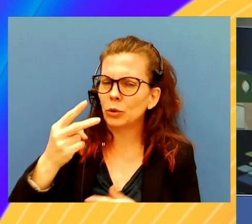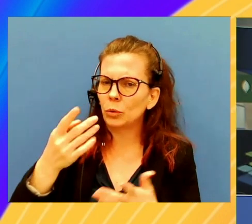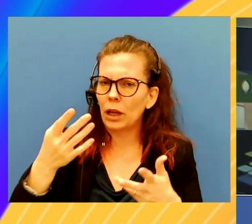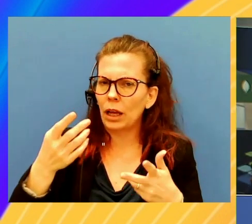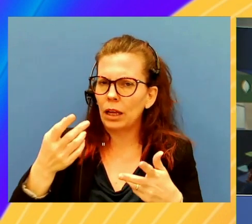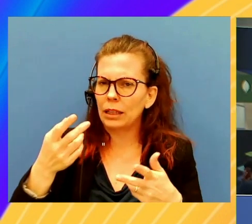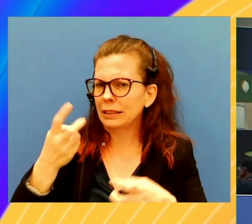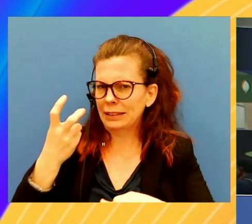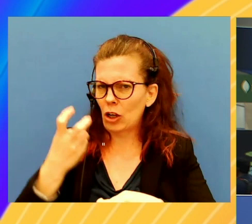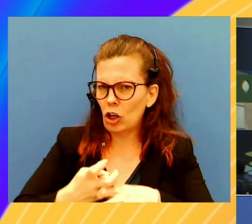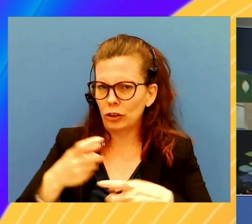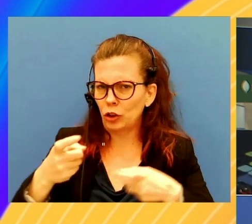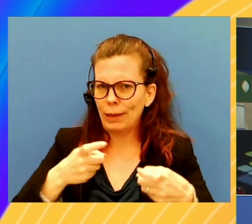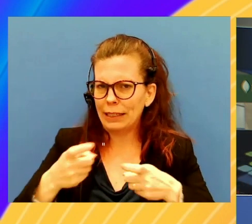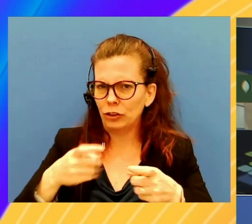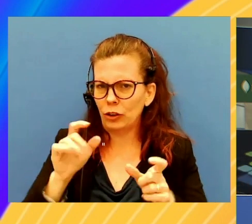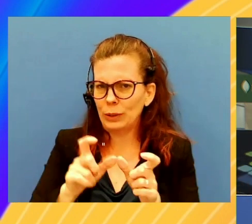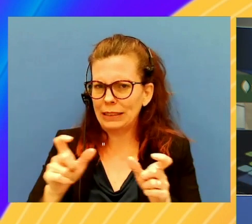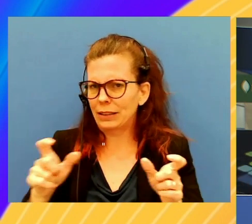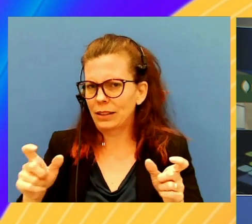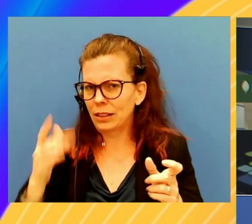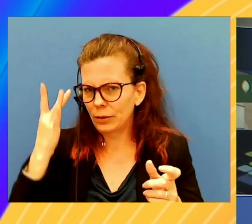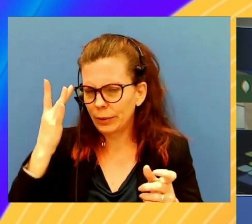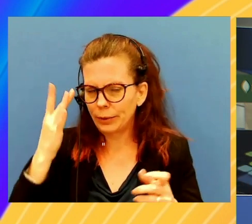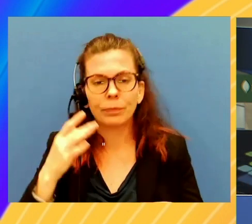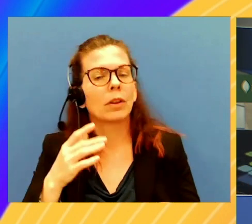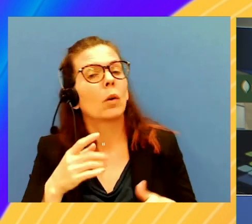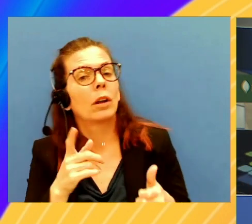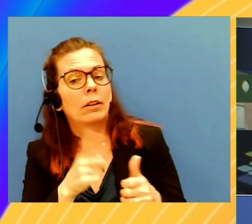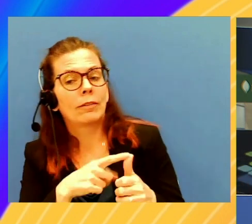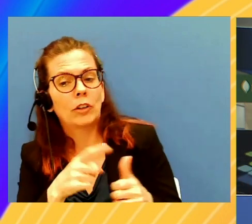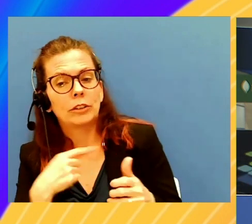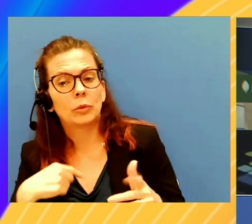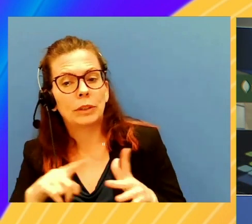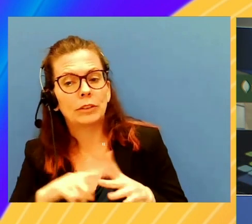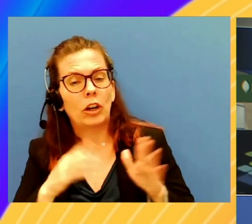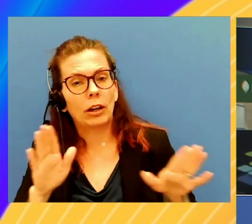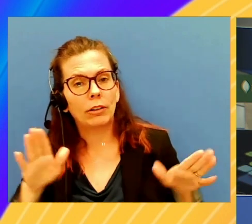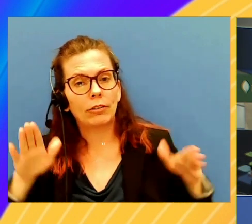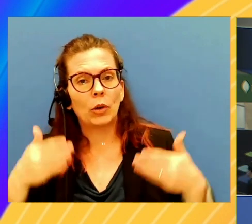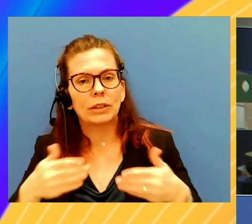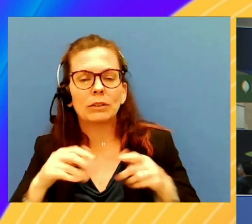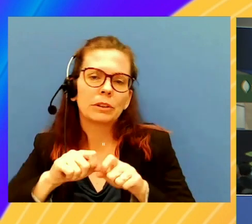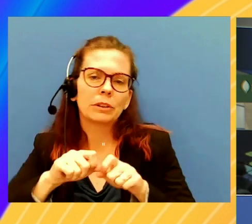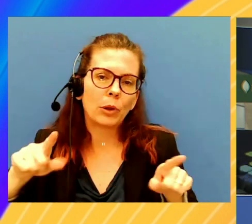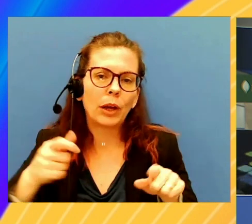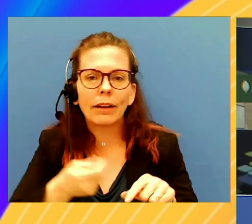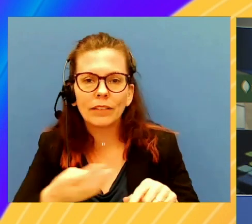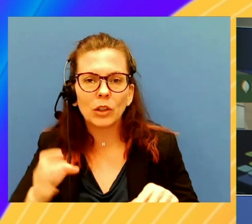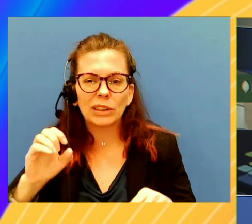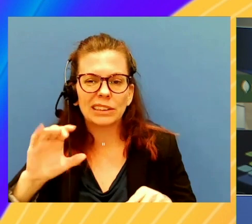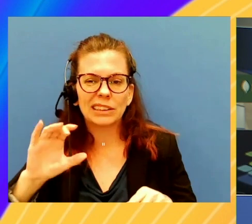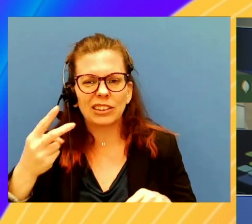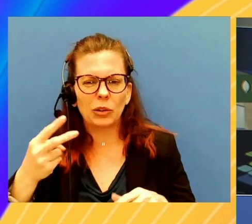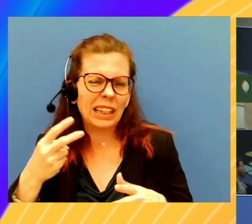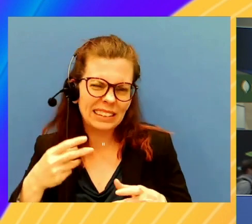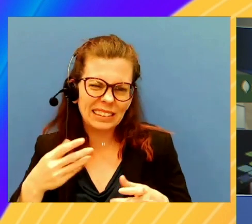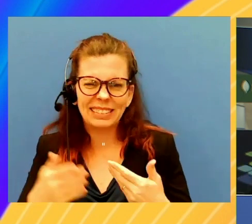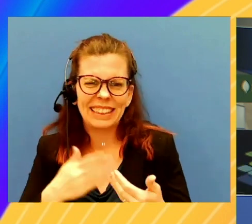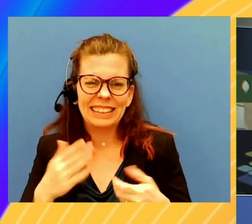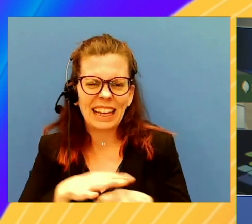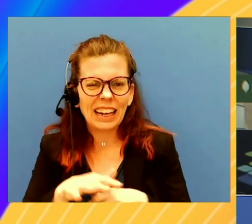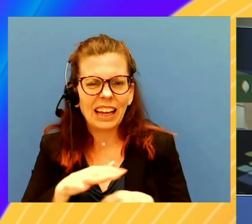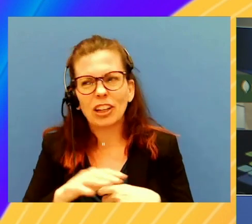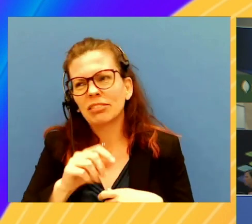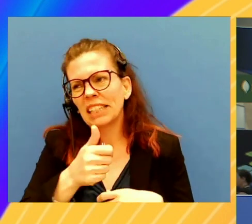manage EC2 instances? Well, first, when we start focusing, just deploying out a couple of EC2, that's probably easy enough. Yeah. You only have